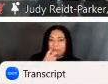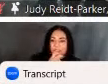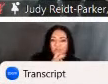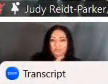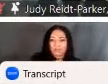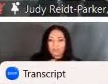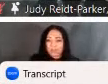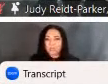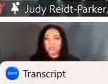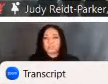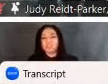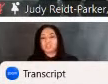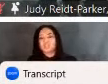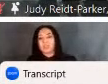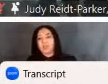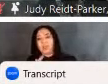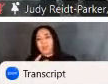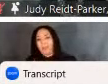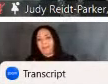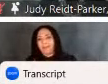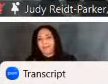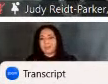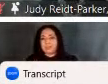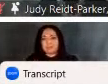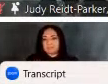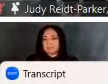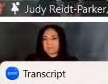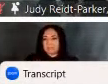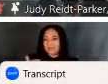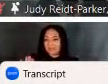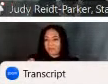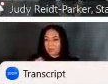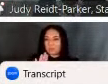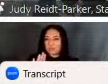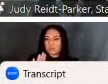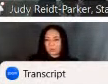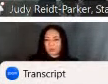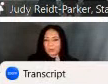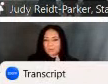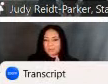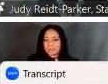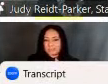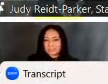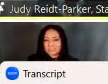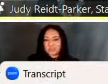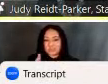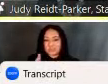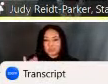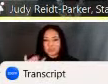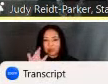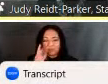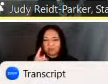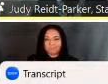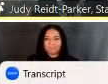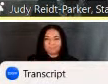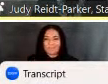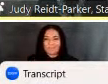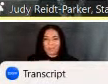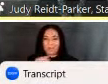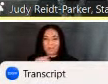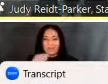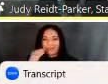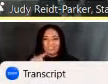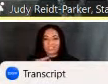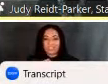that meet those requirements. And Judy will speak to the Head Start. So programs must support parents as